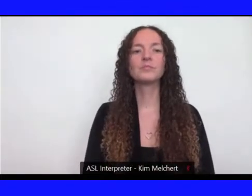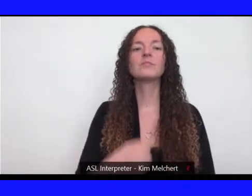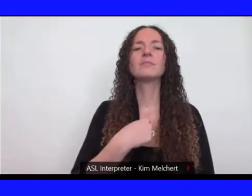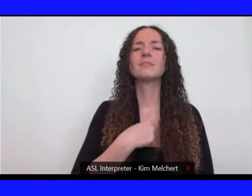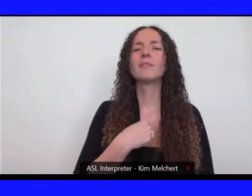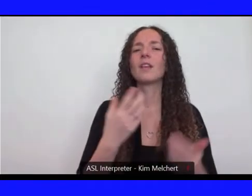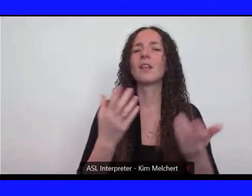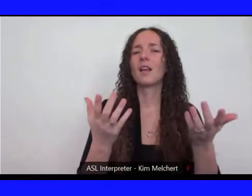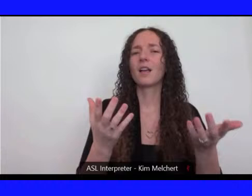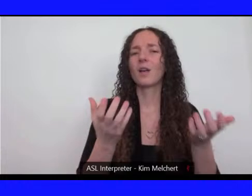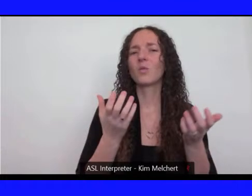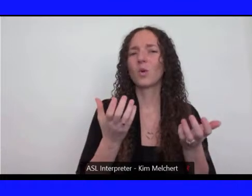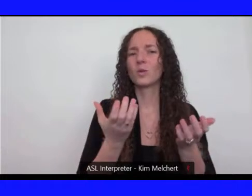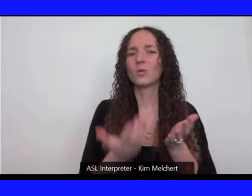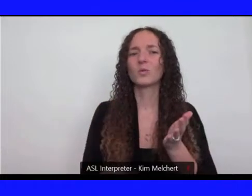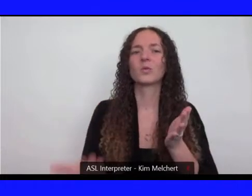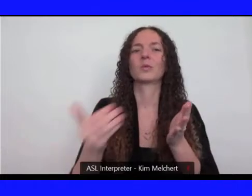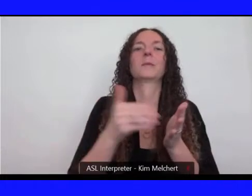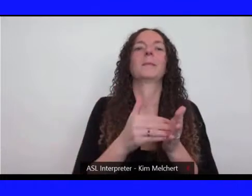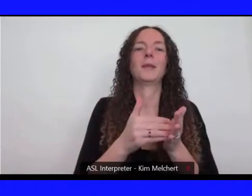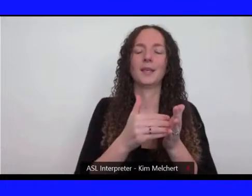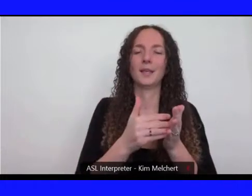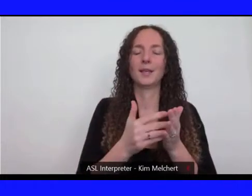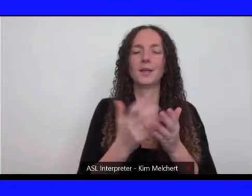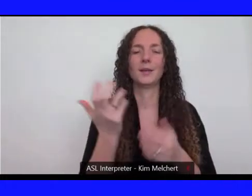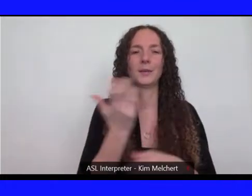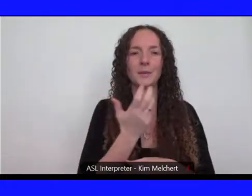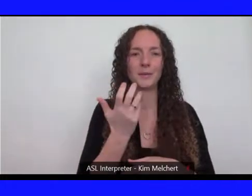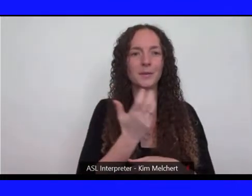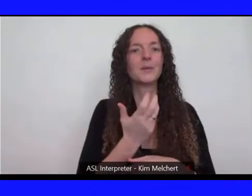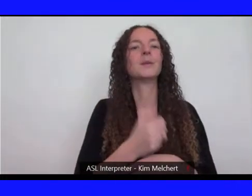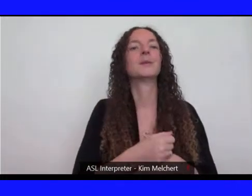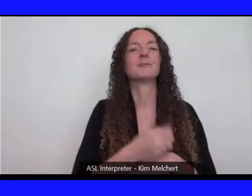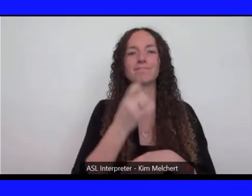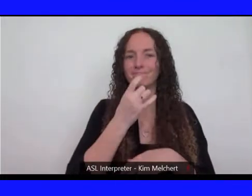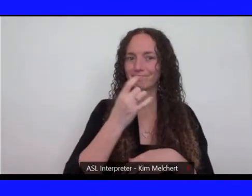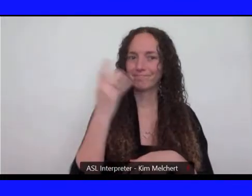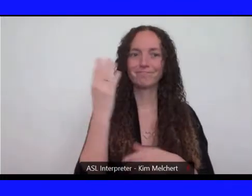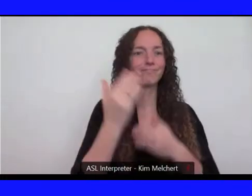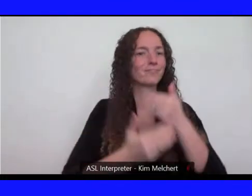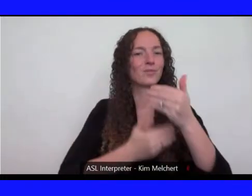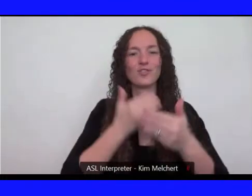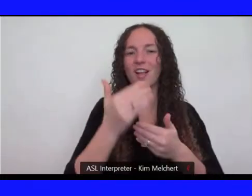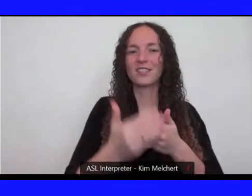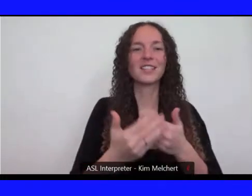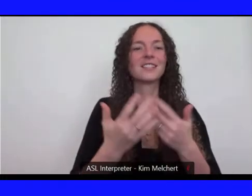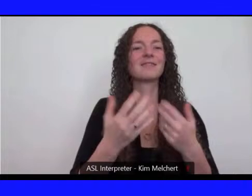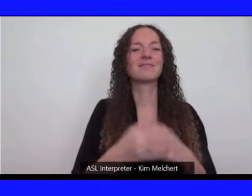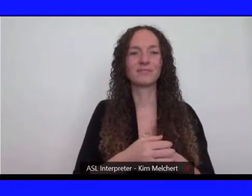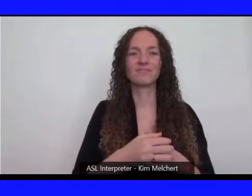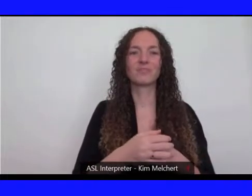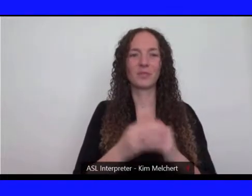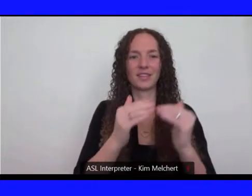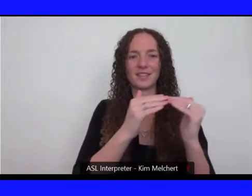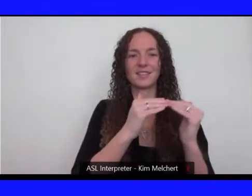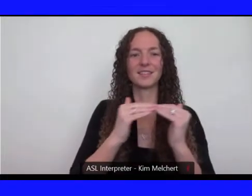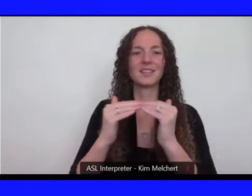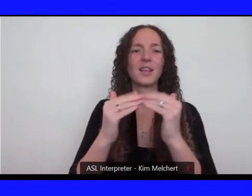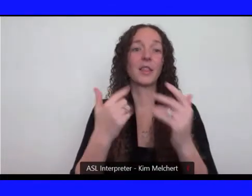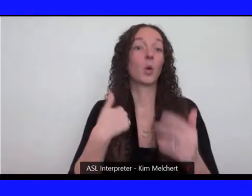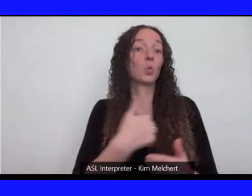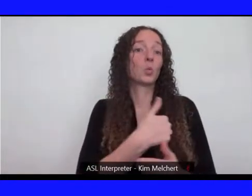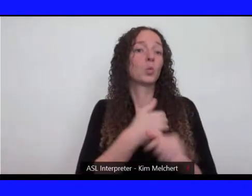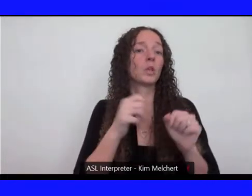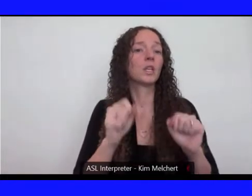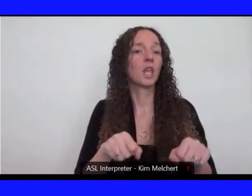share that in terms of the percentage of our staff and our patients who select